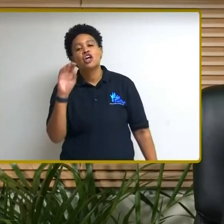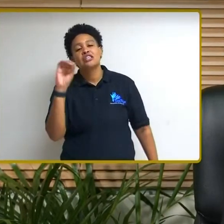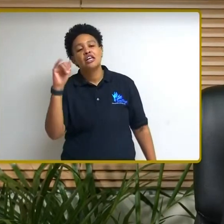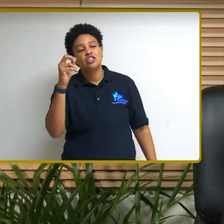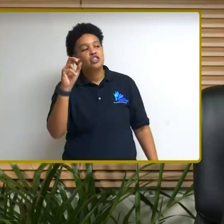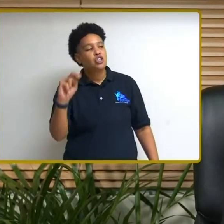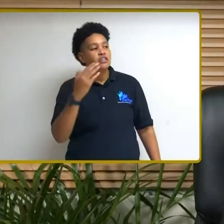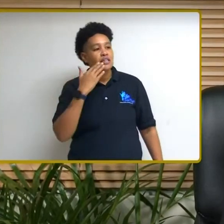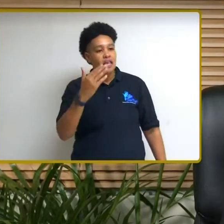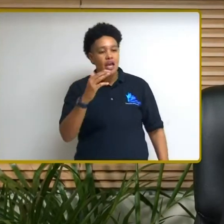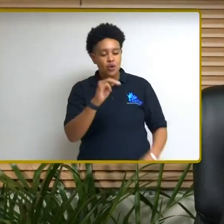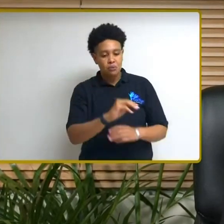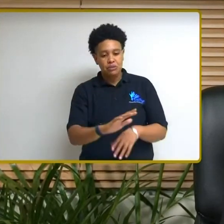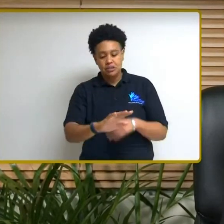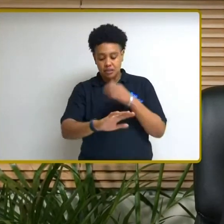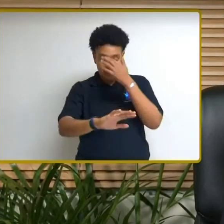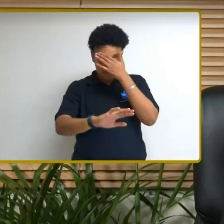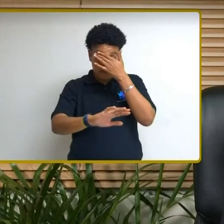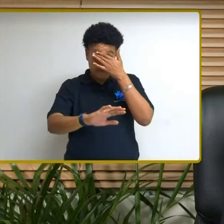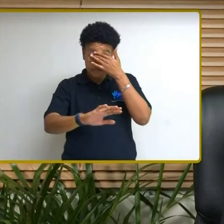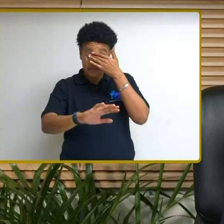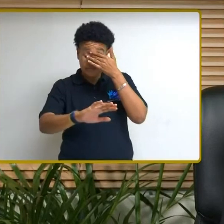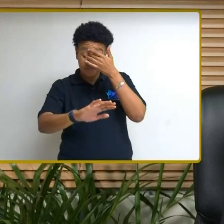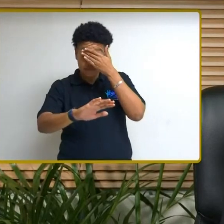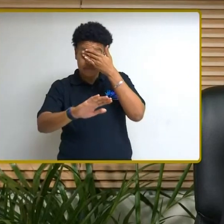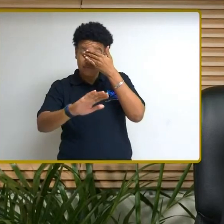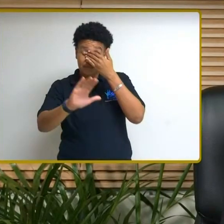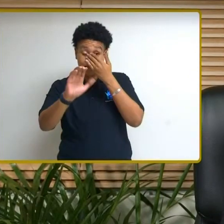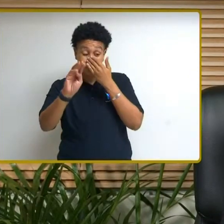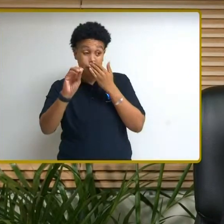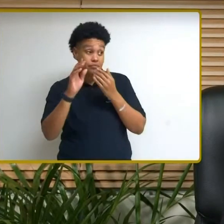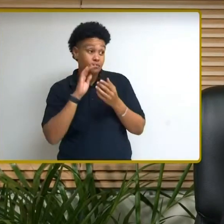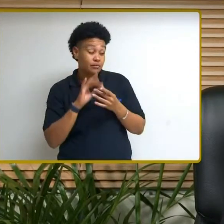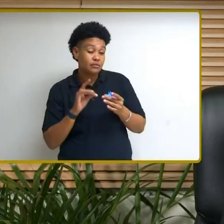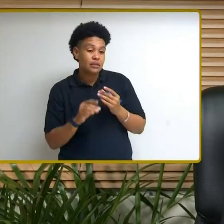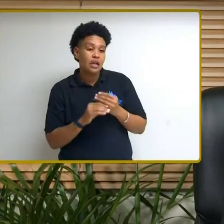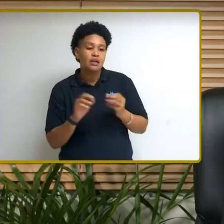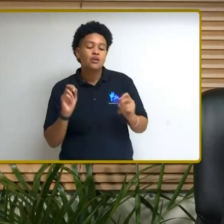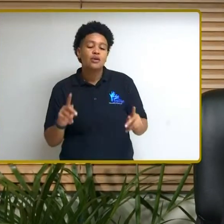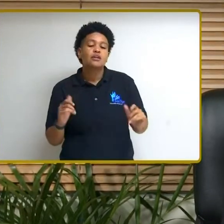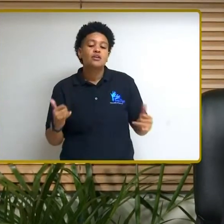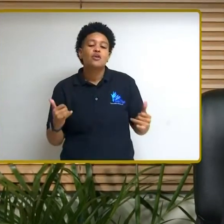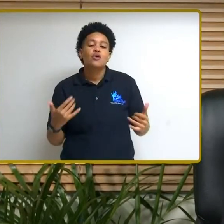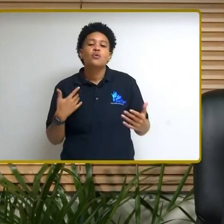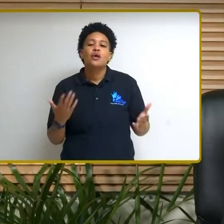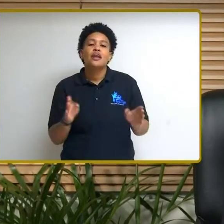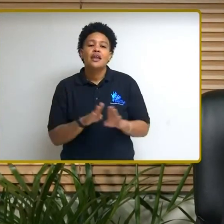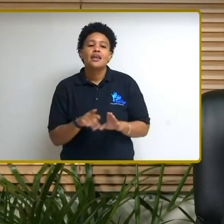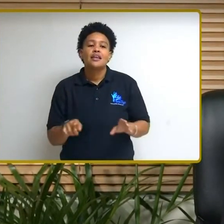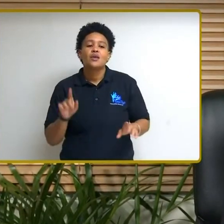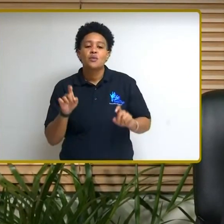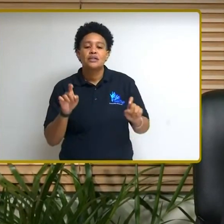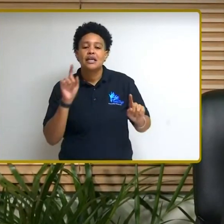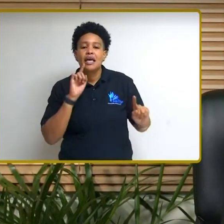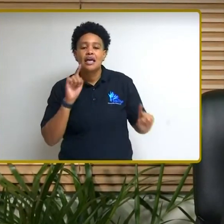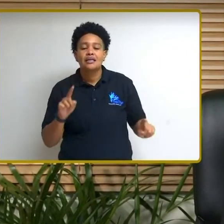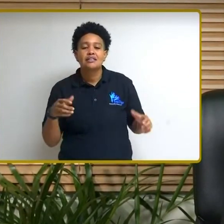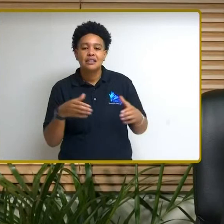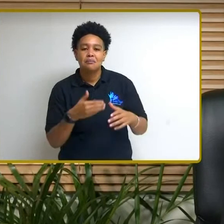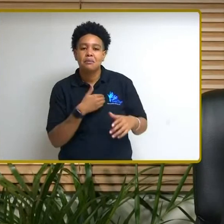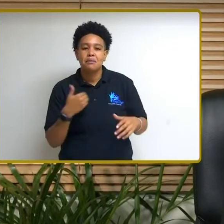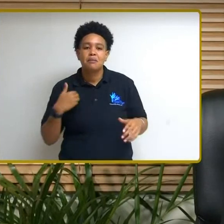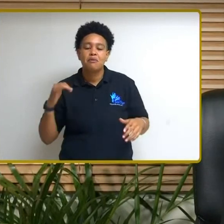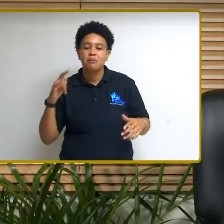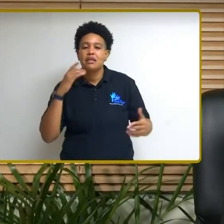Thank you so much, Minister. CMO, you wanted to add anything? No? All right. We're at the end of the Q&A segment. Members